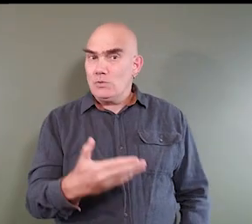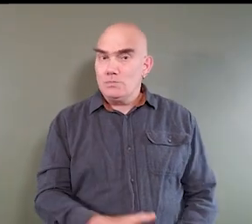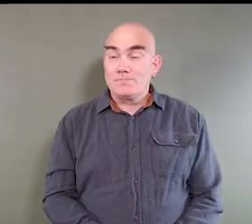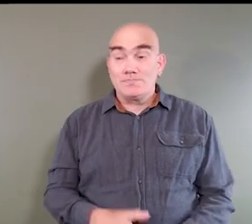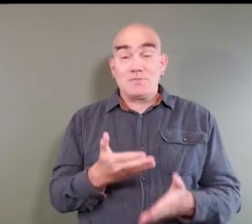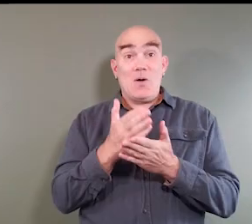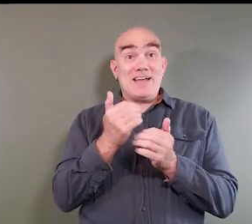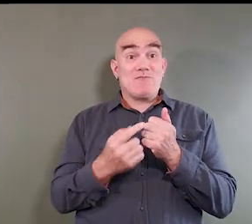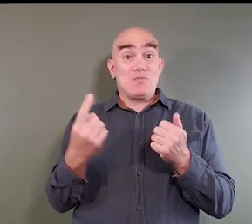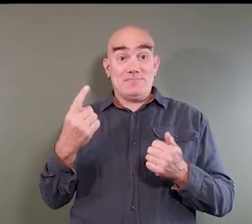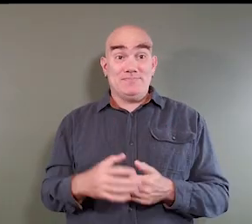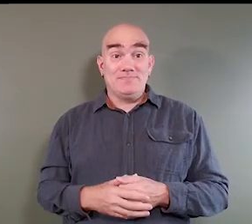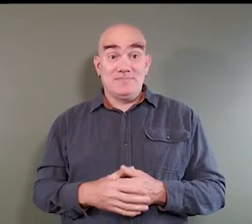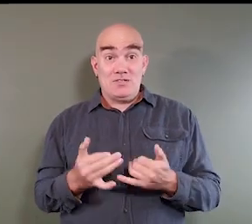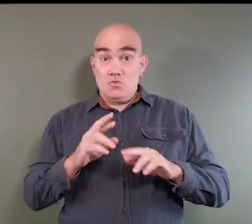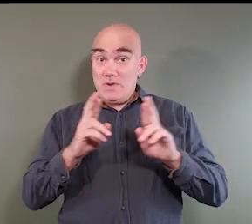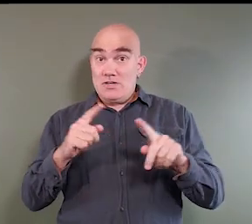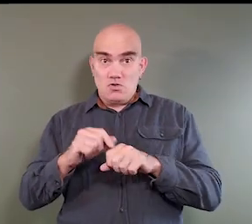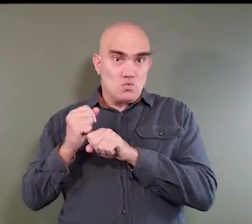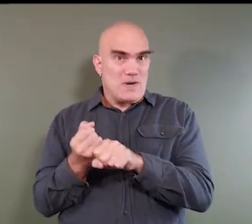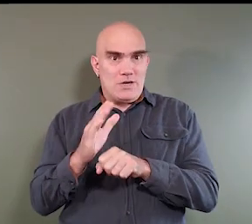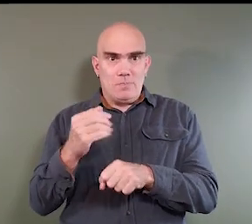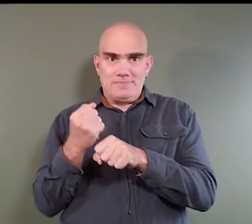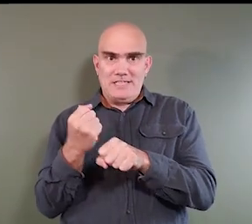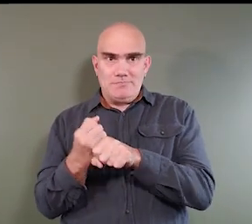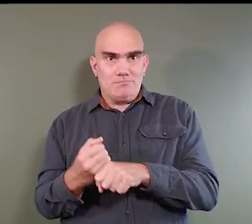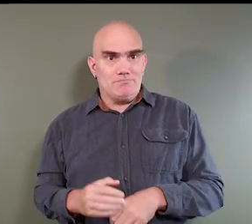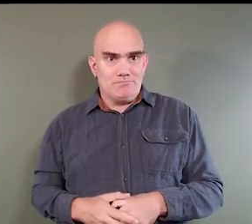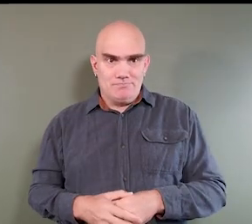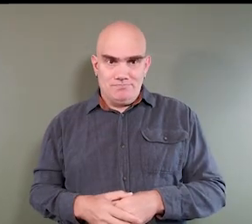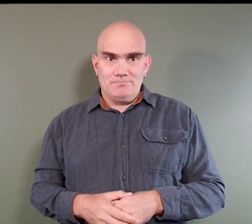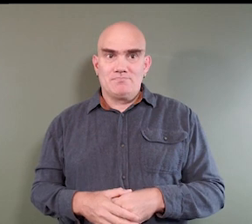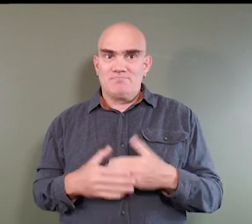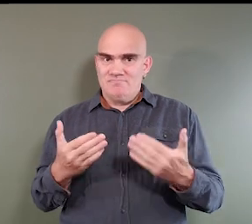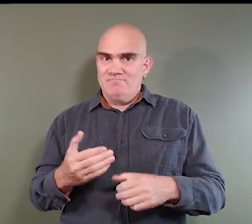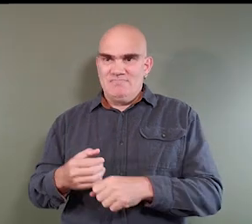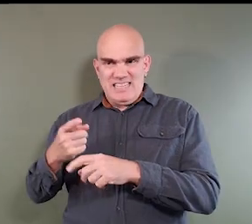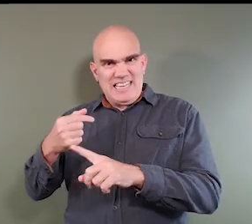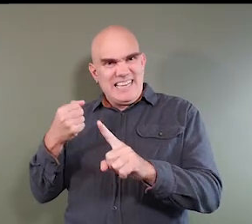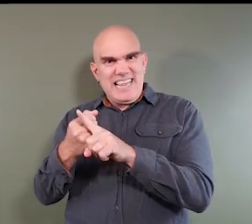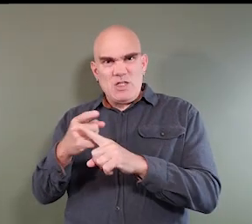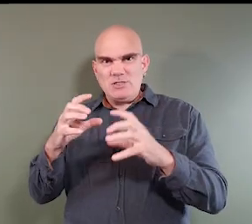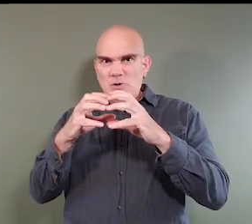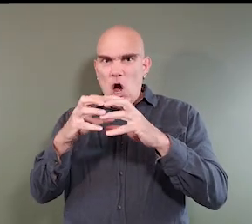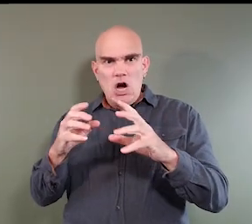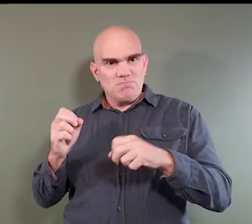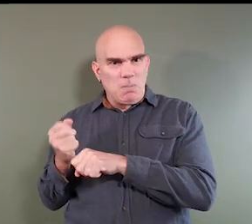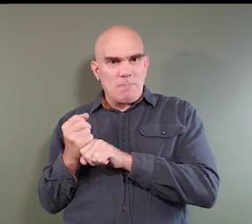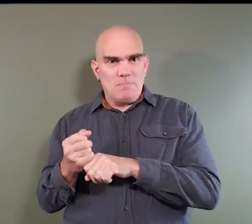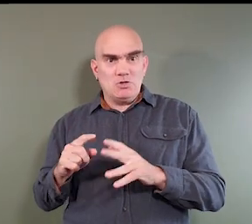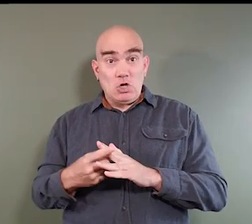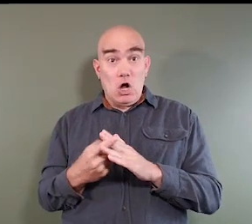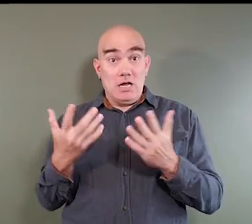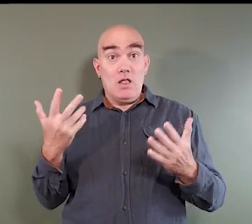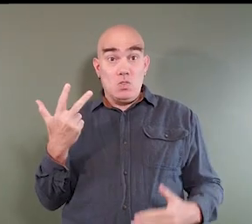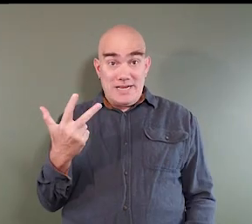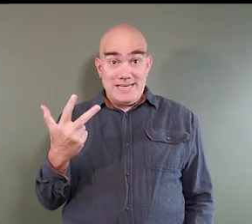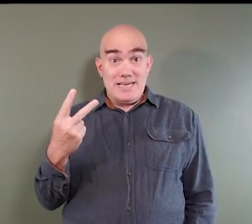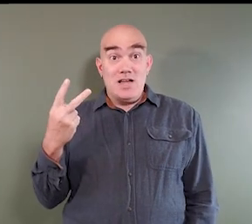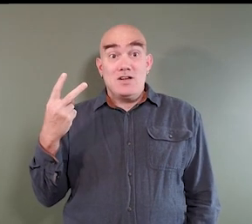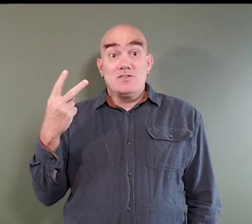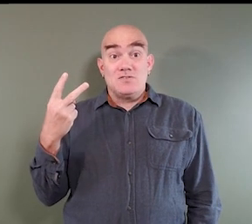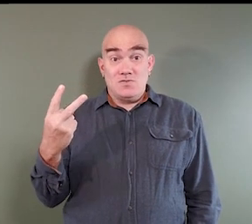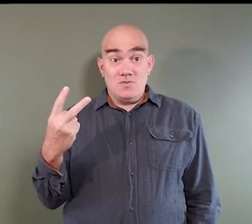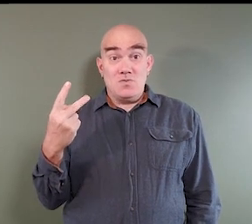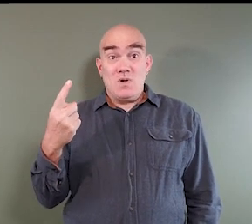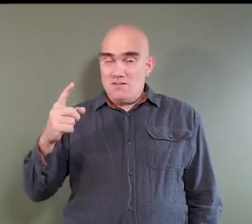Marcela. All right, everyone, let's get ready to swing these baseballs. Let's hit these baseballs starting in 3, 2, and